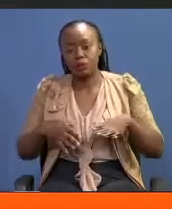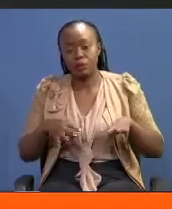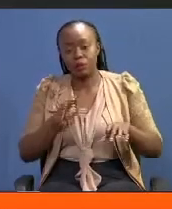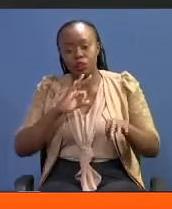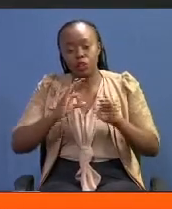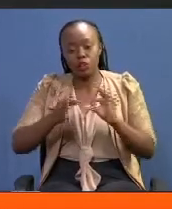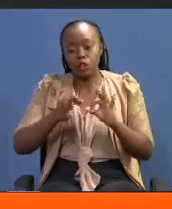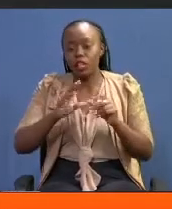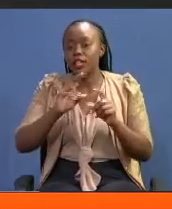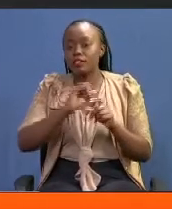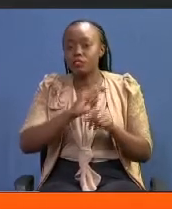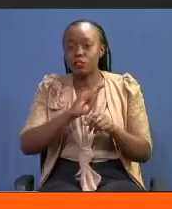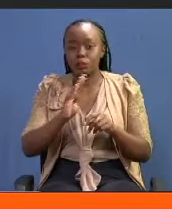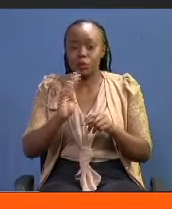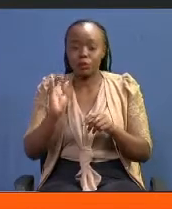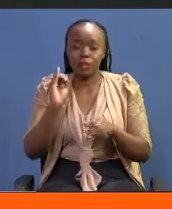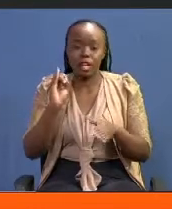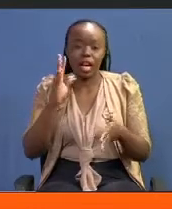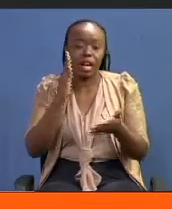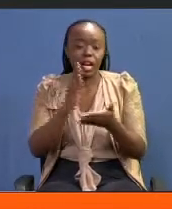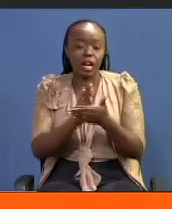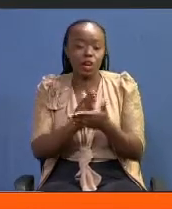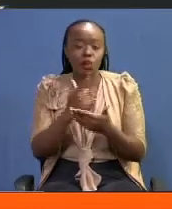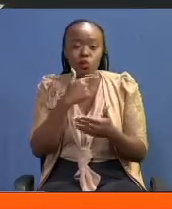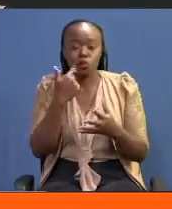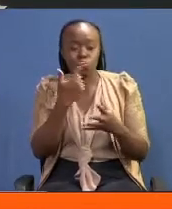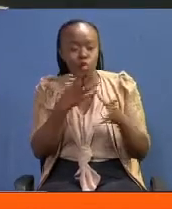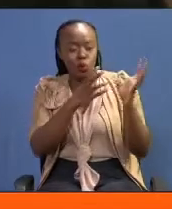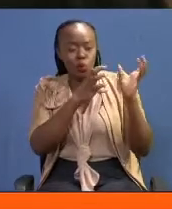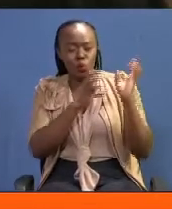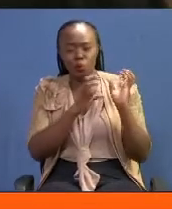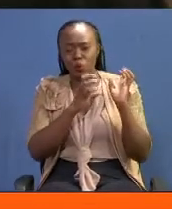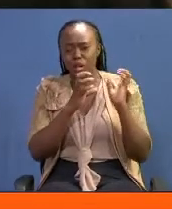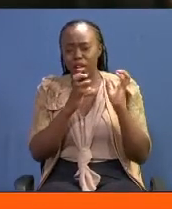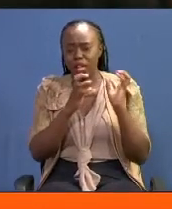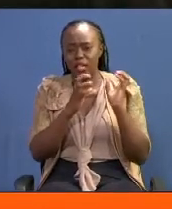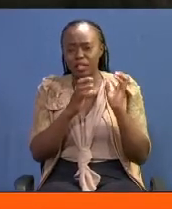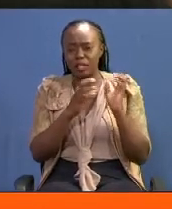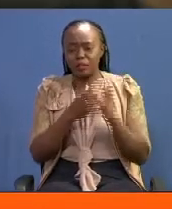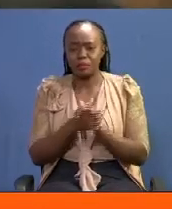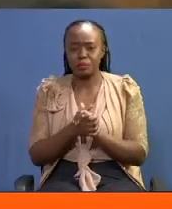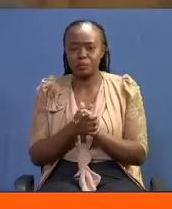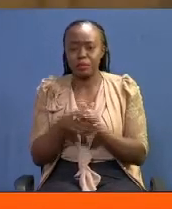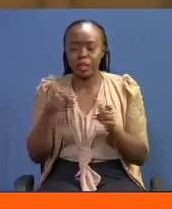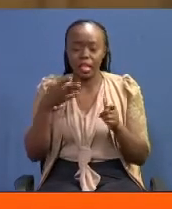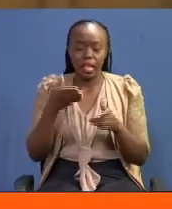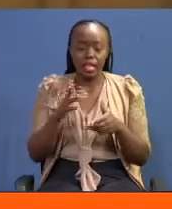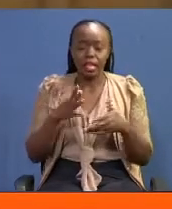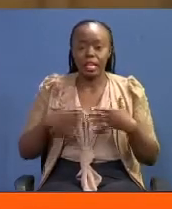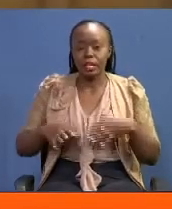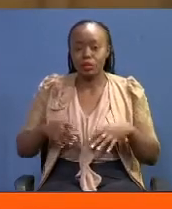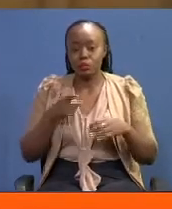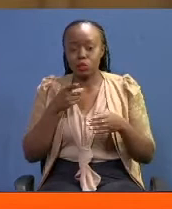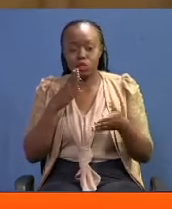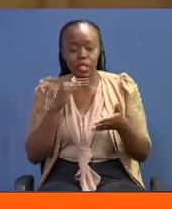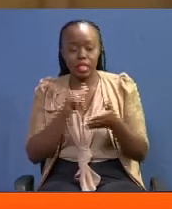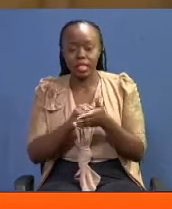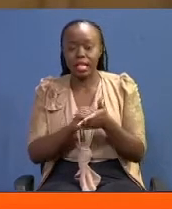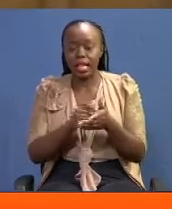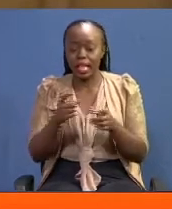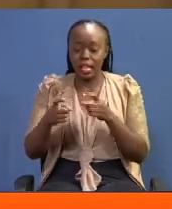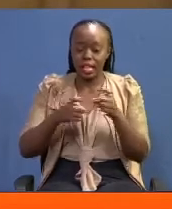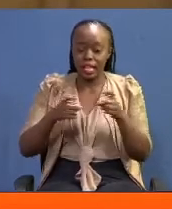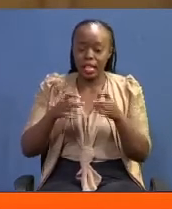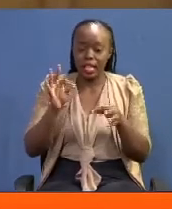BBI were to be stopped, who carries the burden of choice? Wanaarakati haa walirejele ya matokeo uchaguzi wa